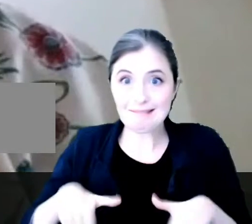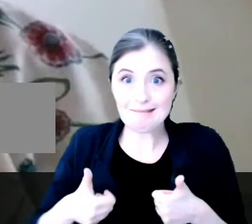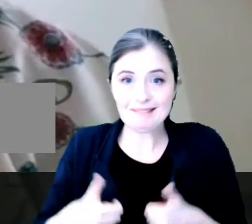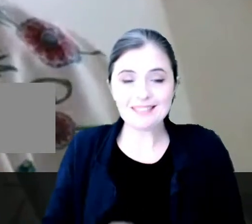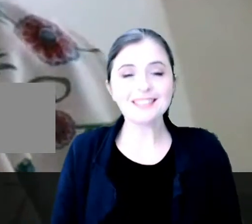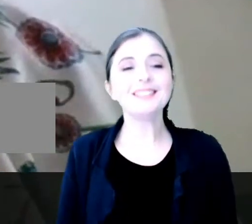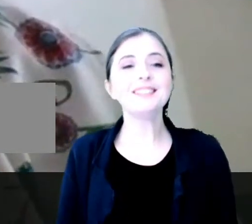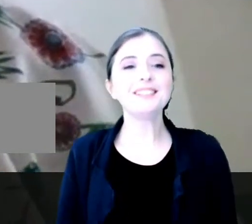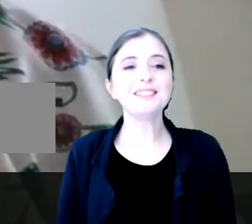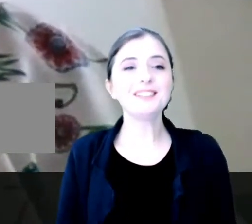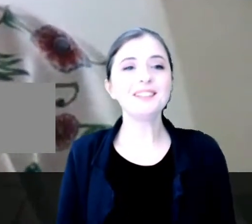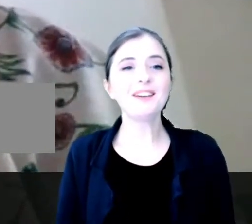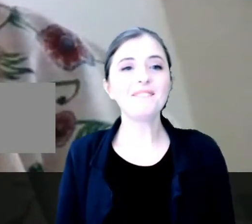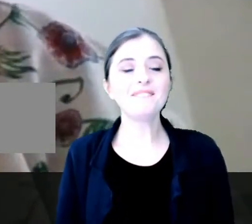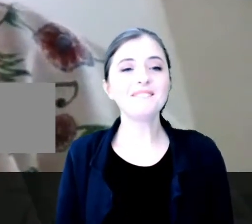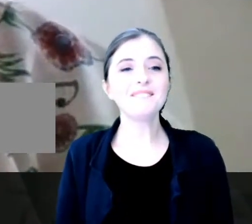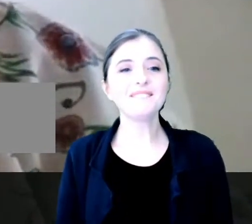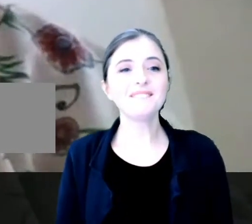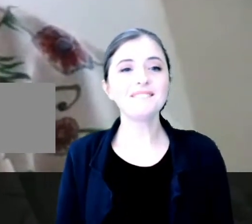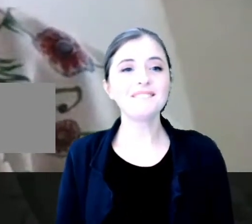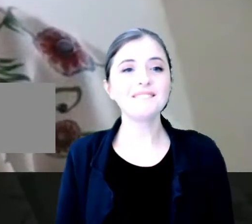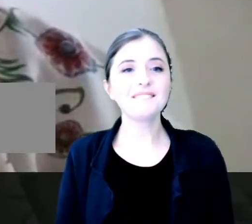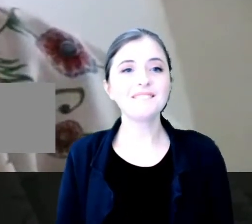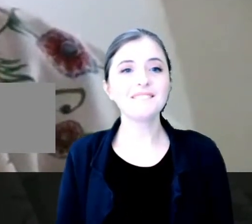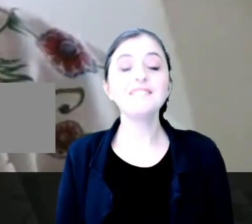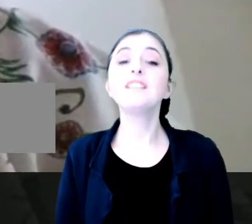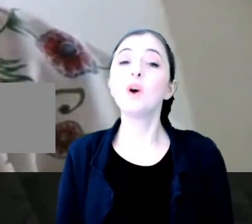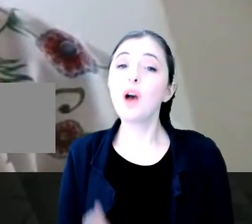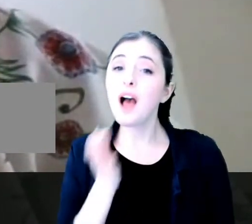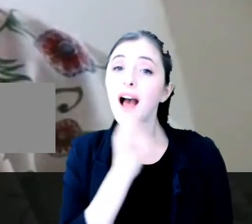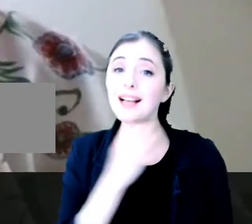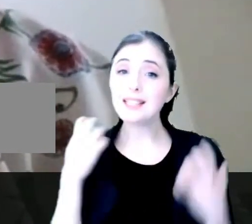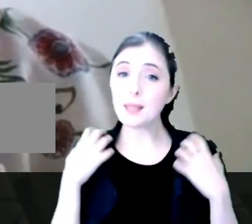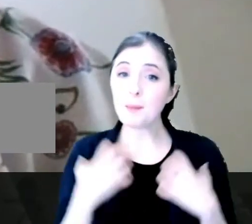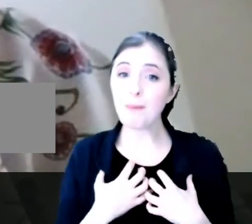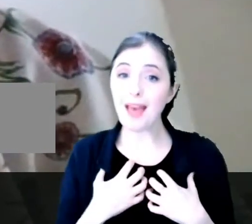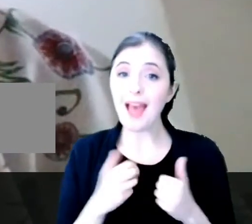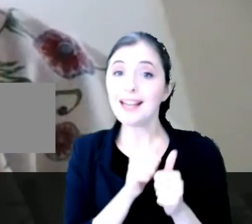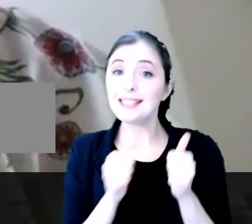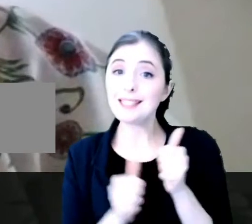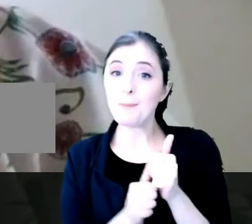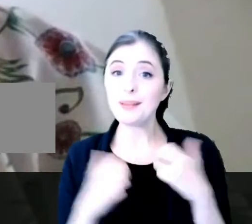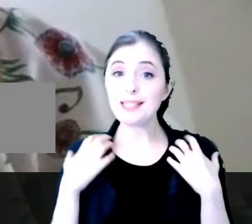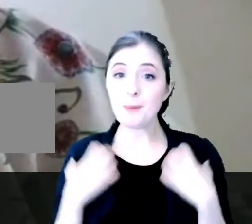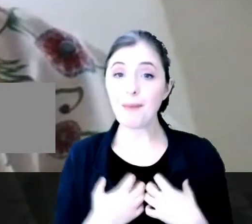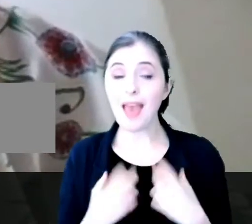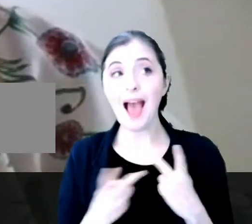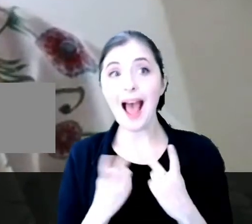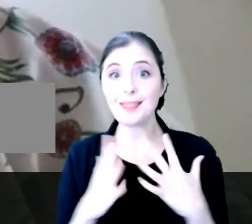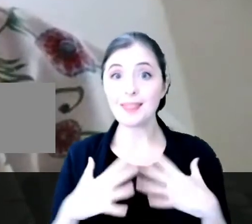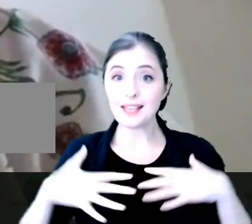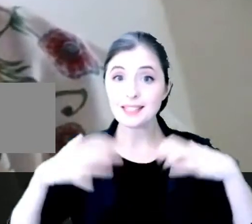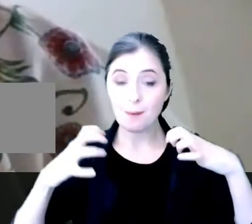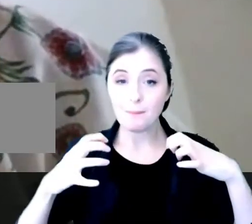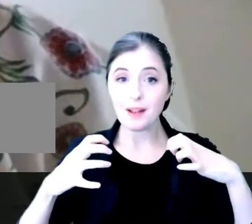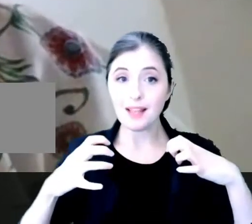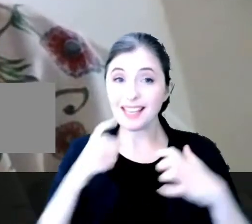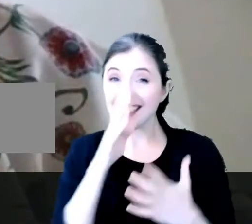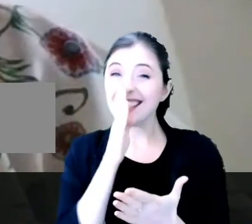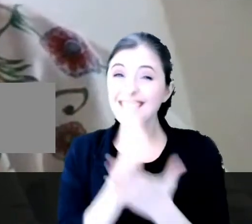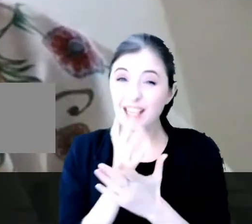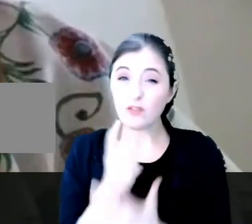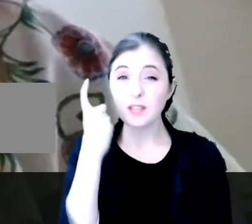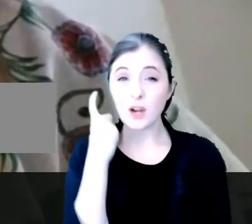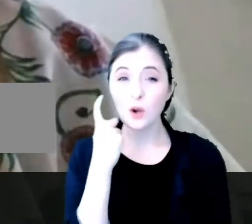Okay. Would the Mayor, Deputy Mayor and the Assembly seriously consider